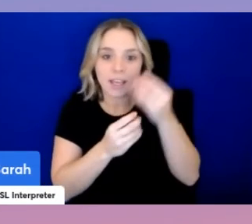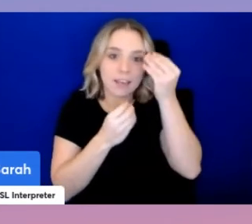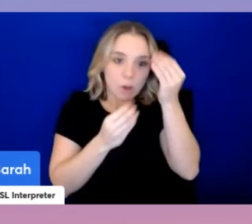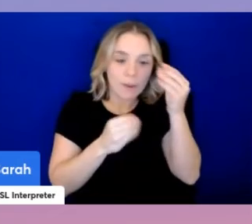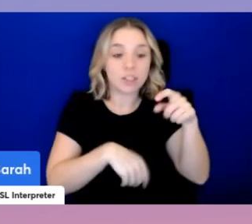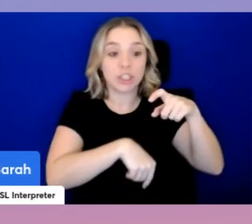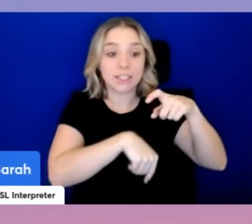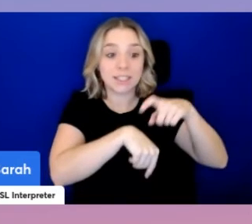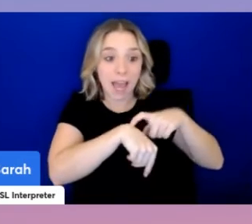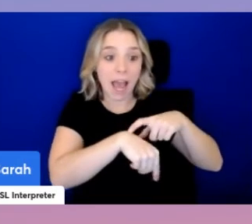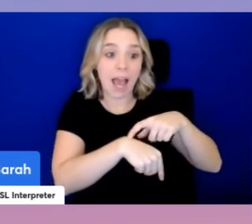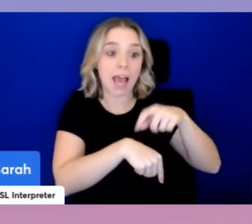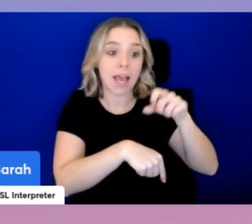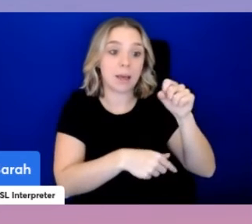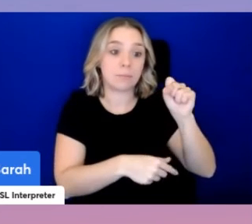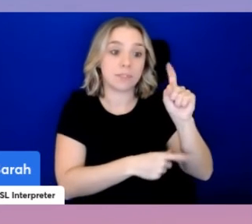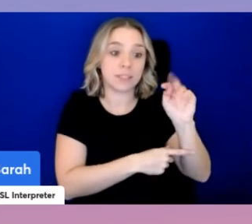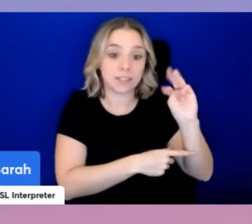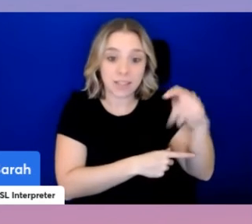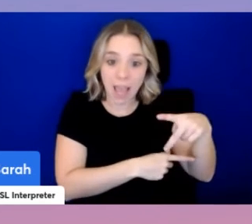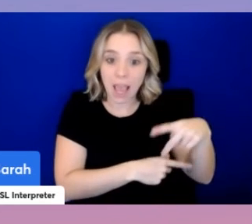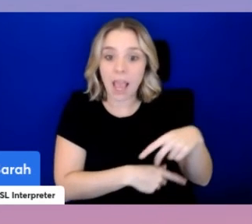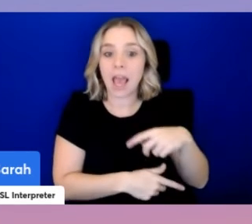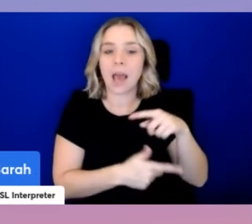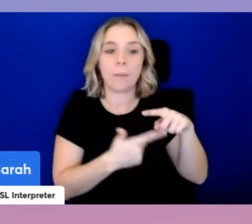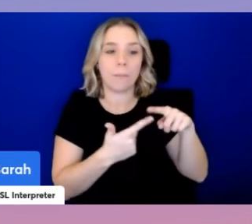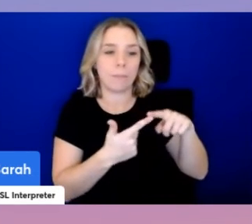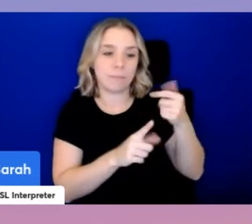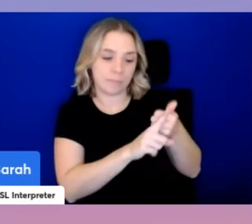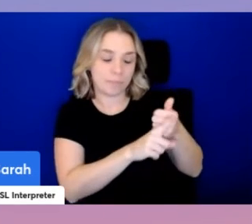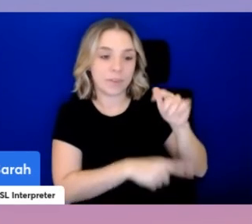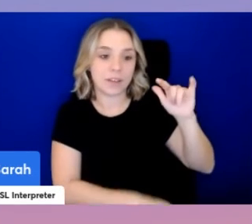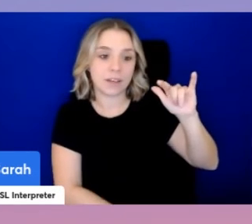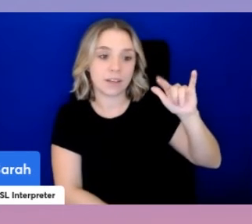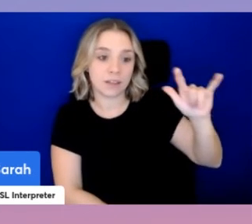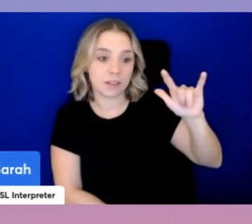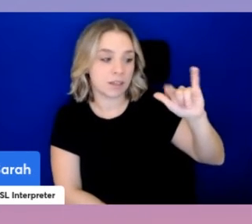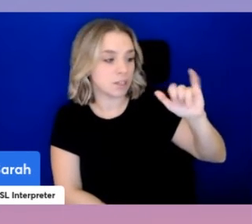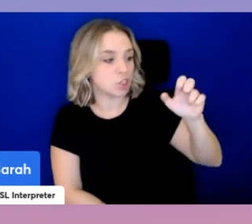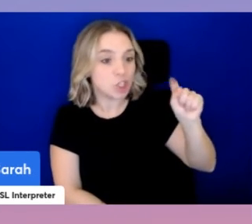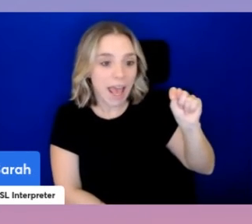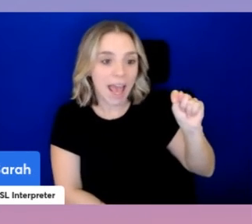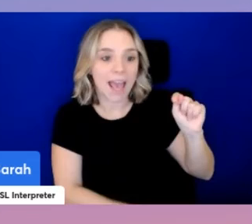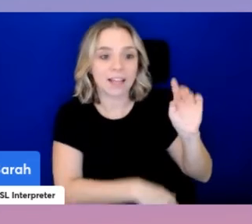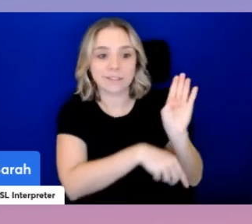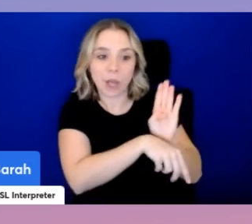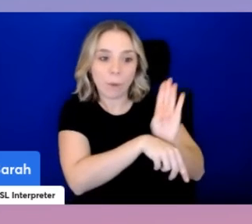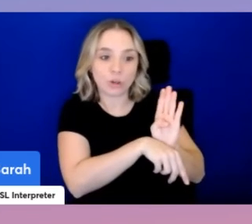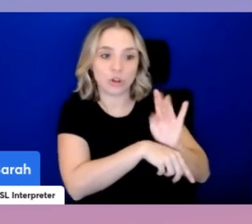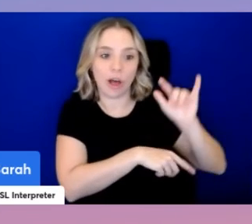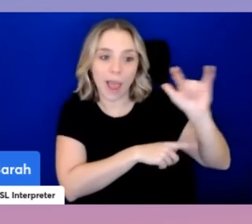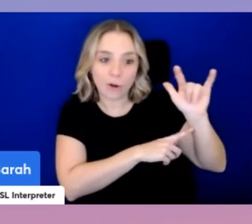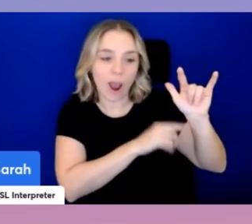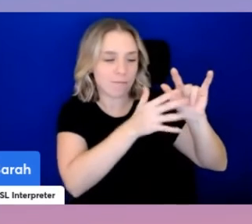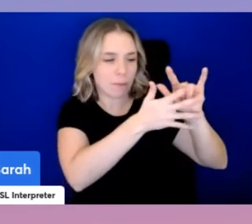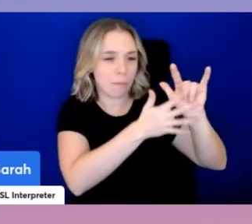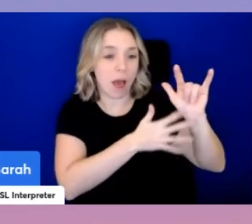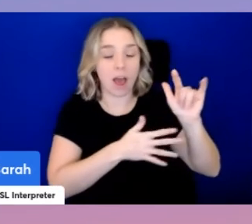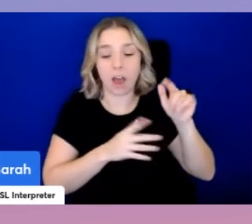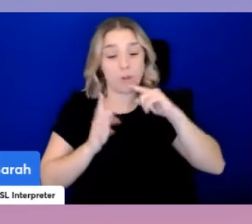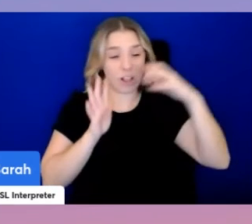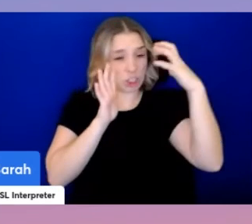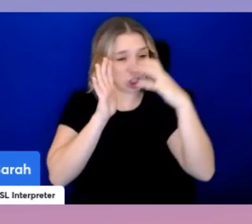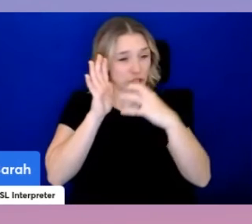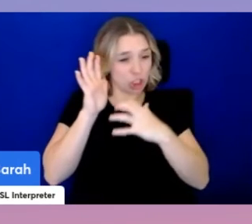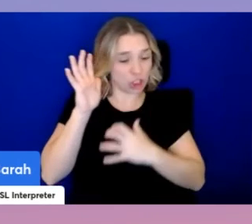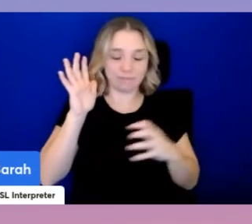timestamp, it's a jet, it's a commercial aircraft, things like that. So all of this is just heavy XML. That's why, in